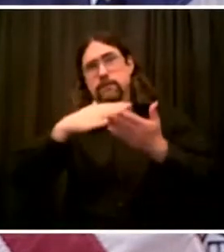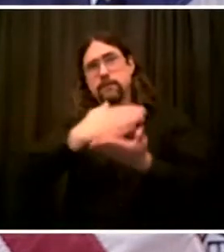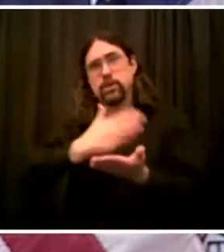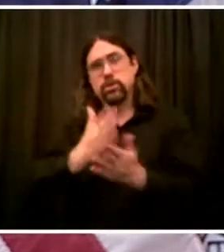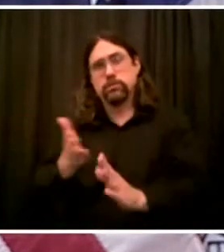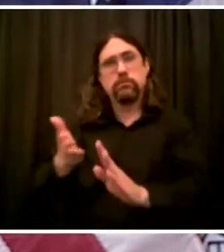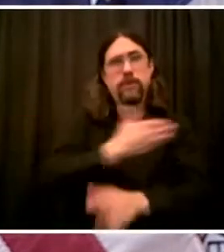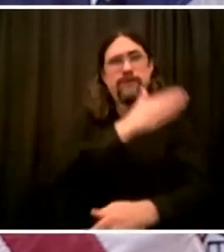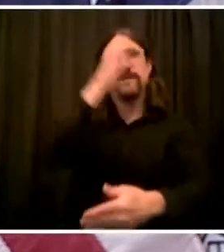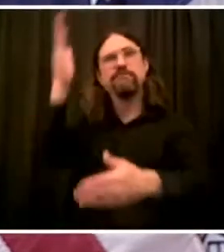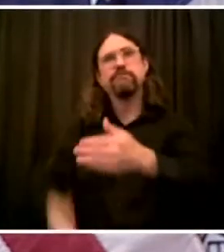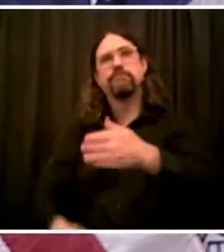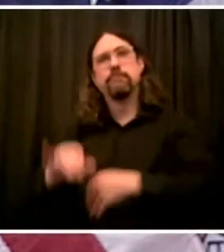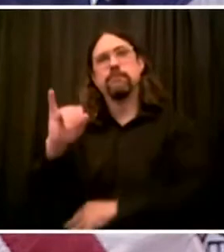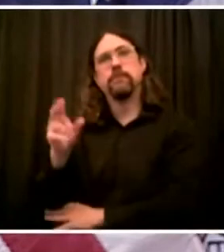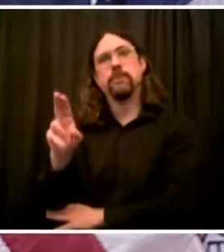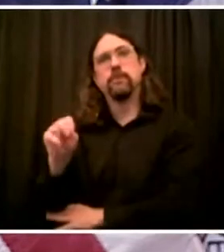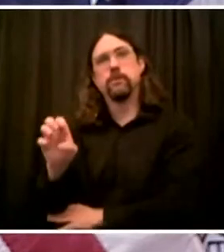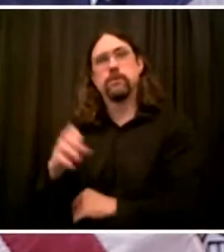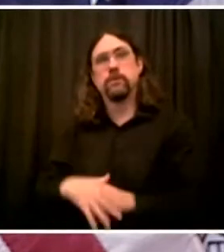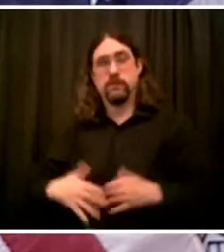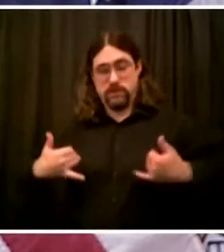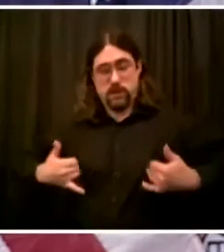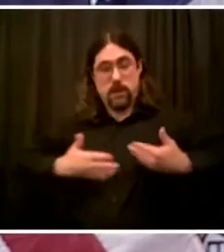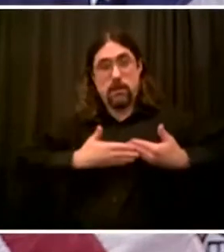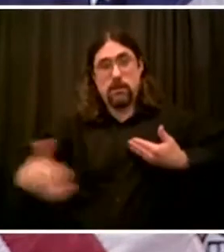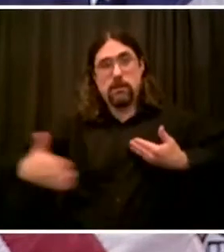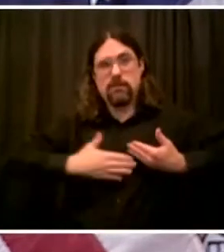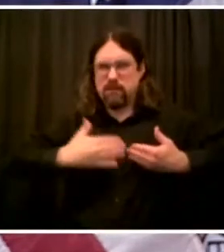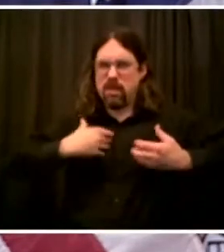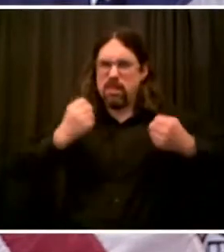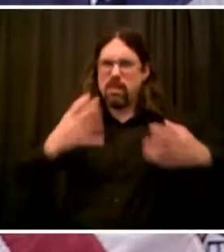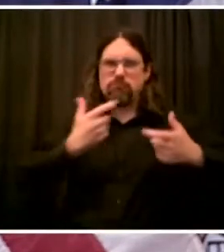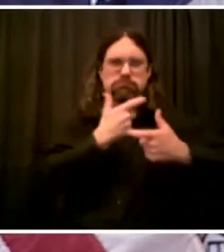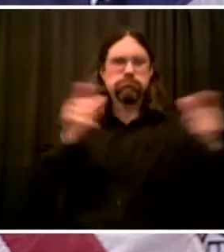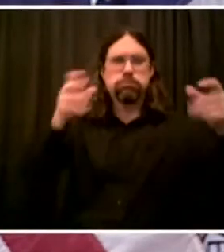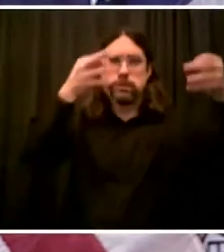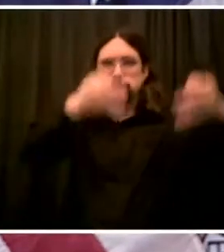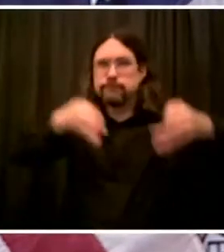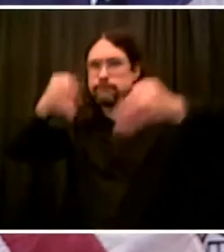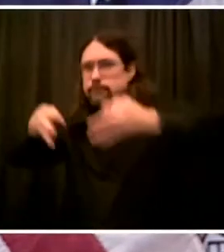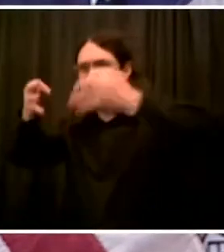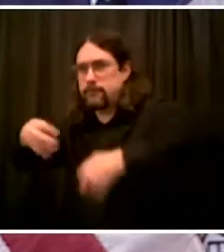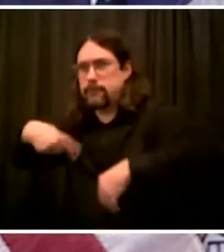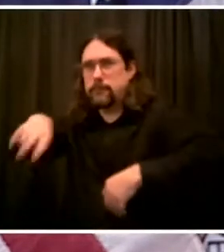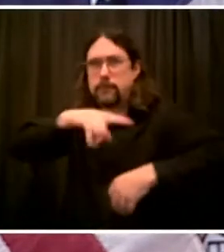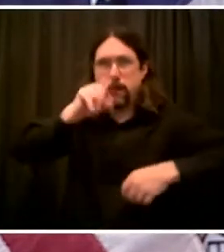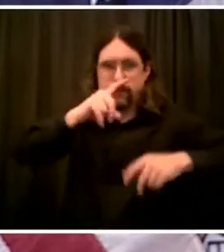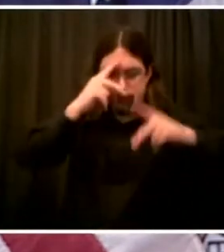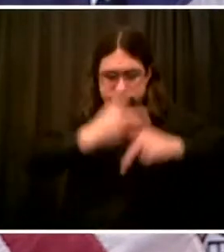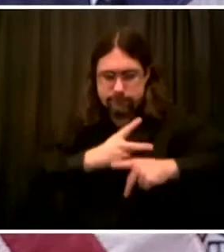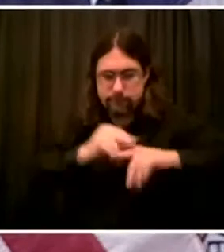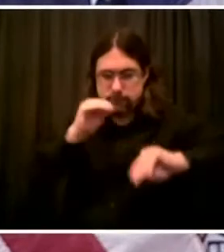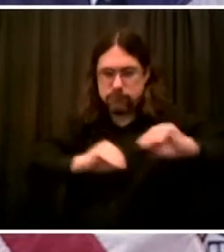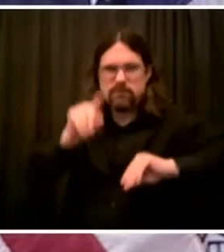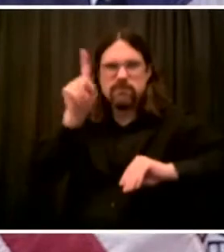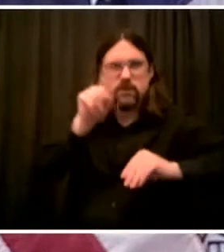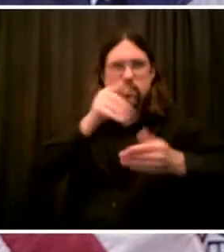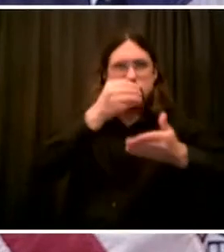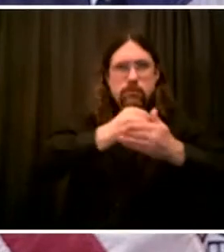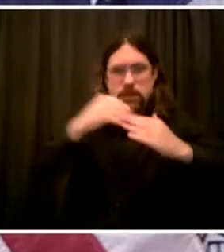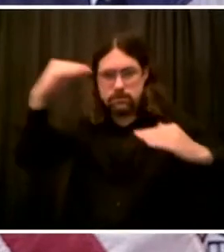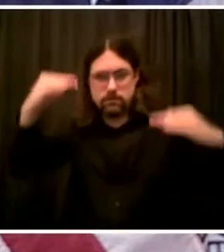Washington. But that will determine what we have to do with each and every agency. Right now, we're asking the NYPD to do a whole